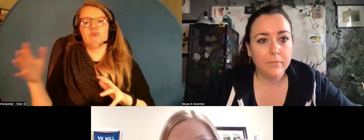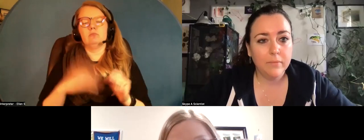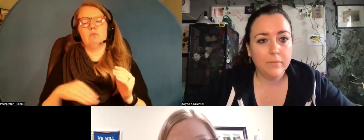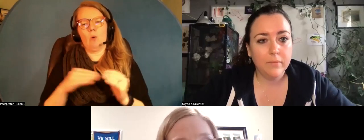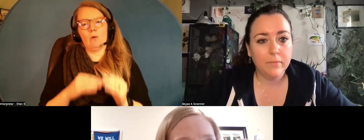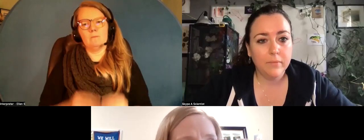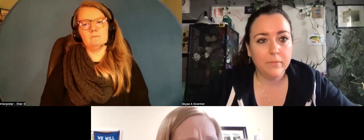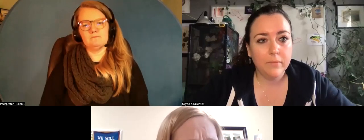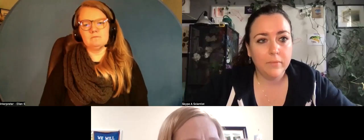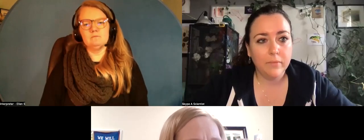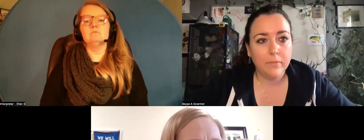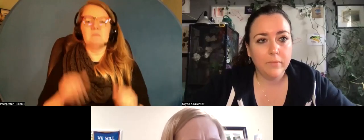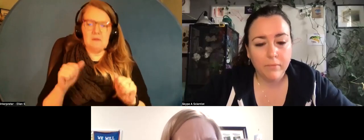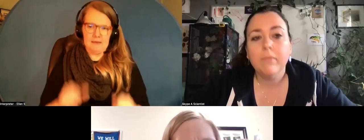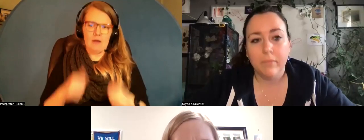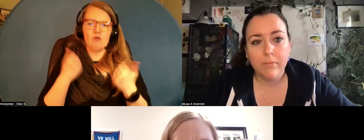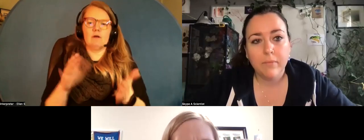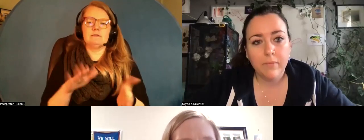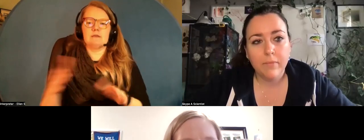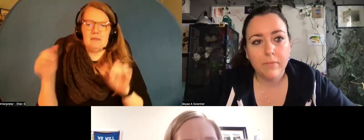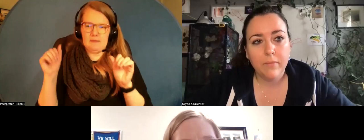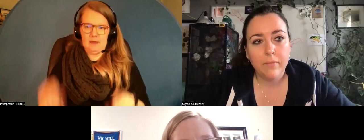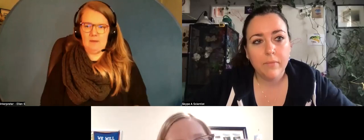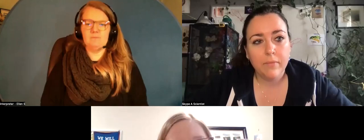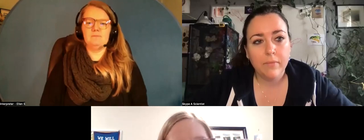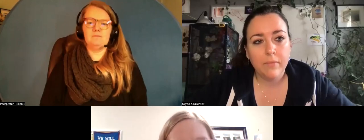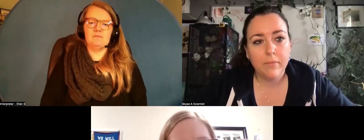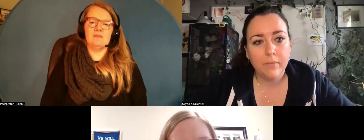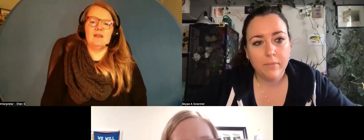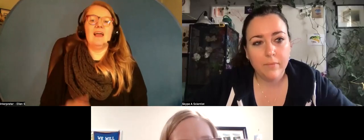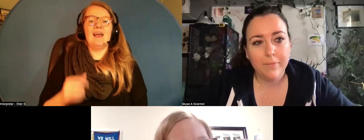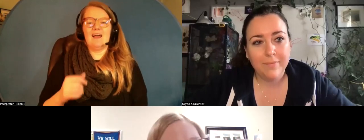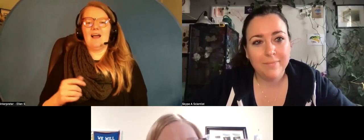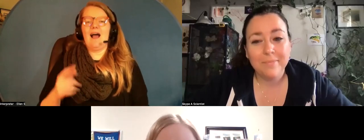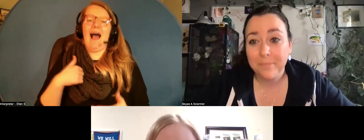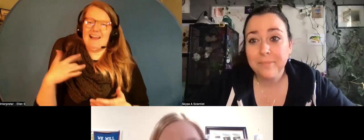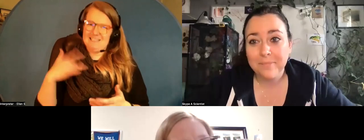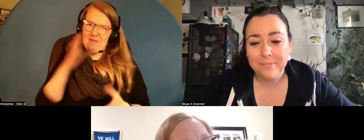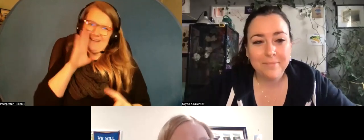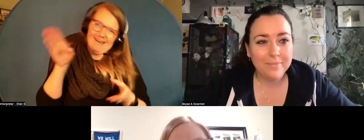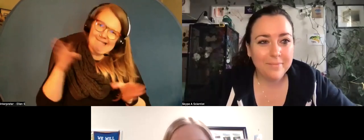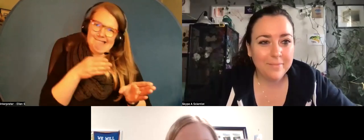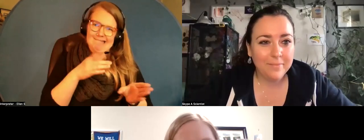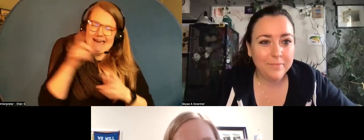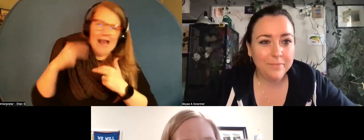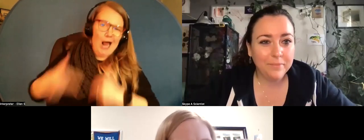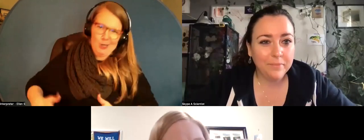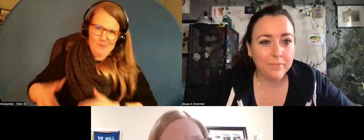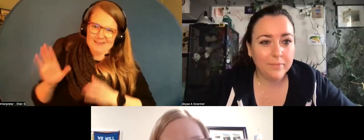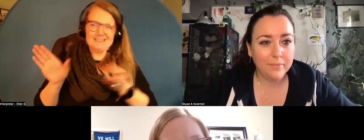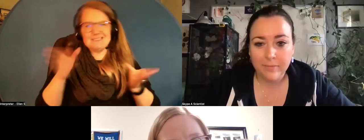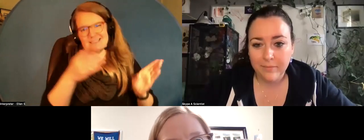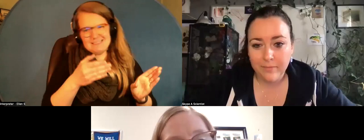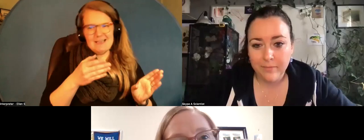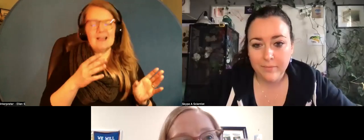that could ultimately lead to death. And then if we don't think about humans, because I always like to put it into perspective that there's